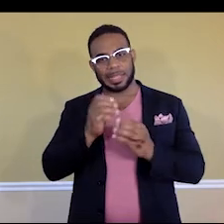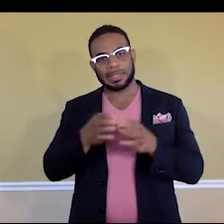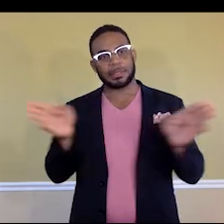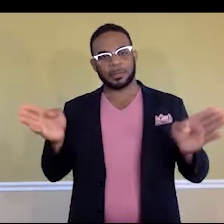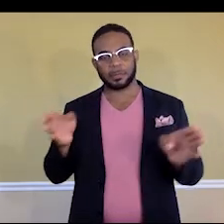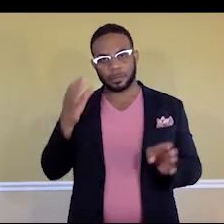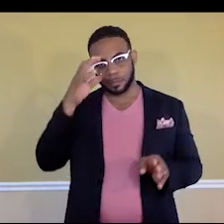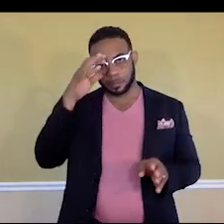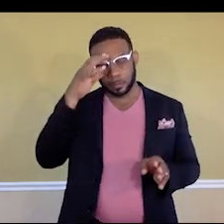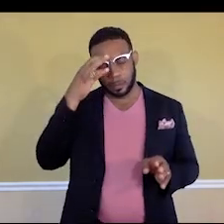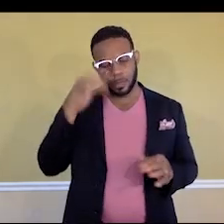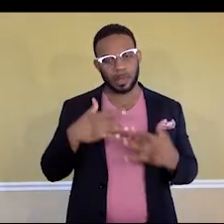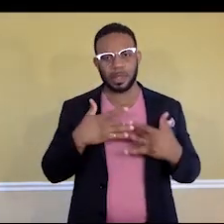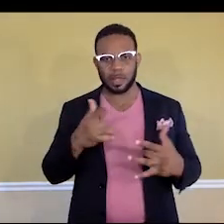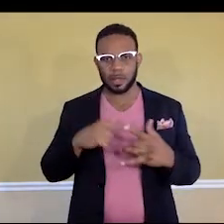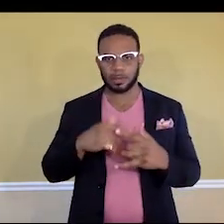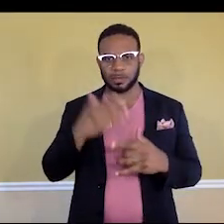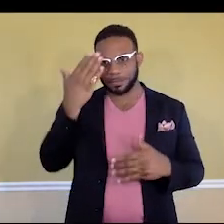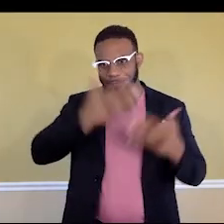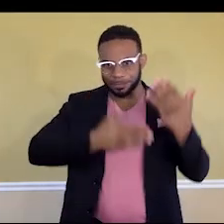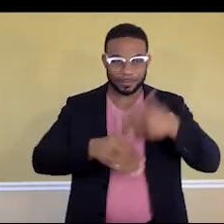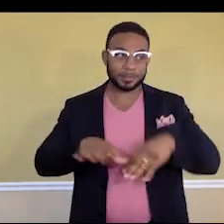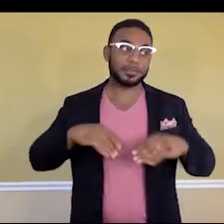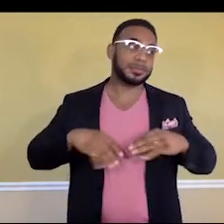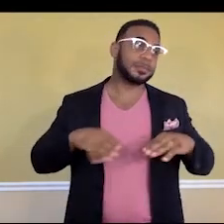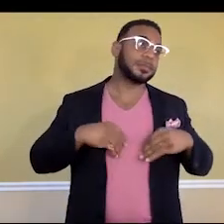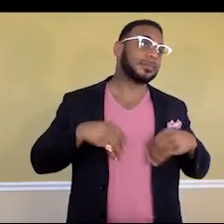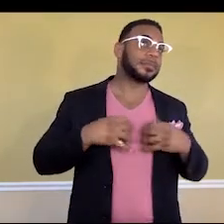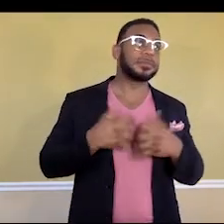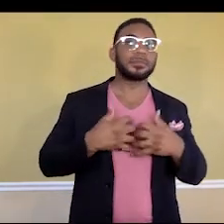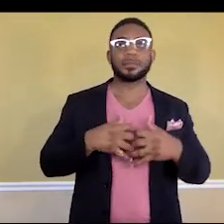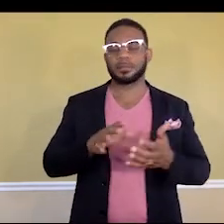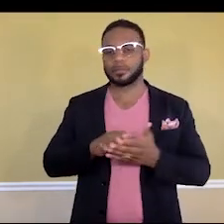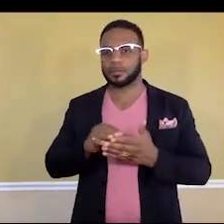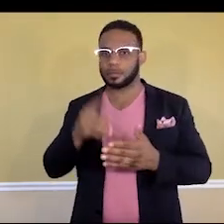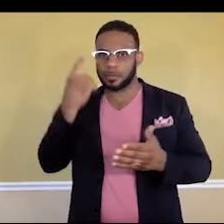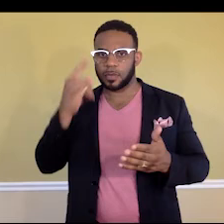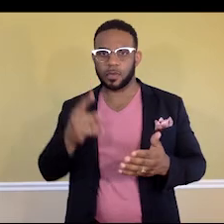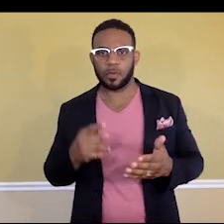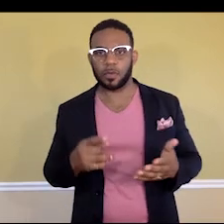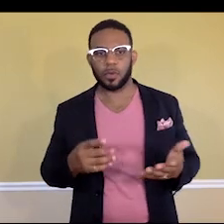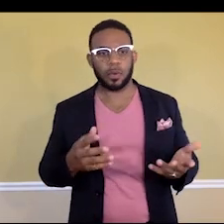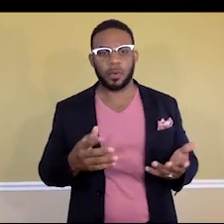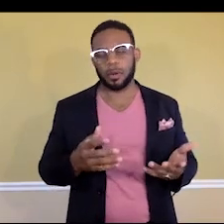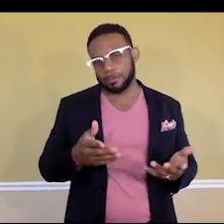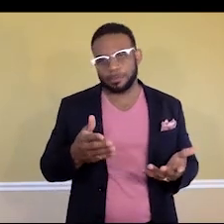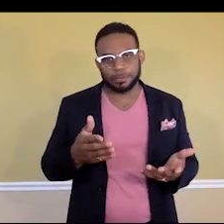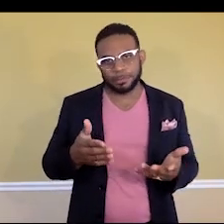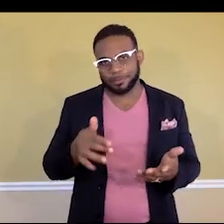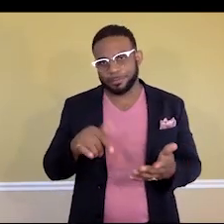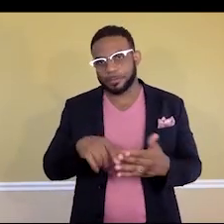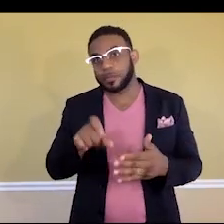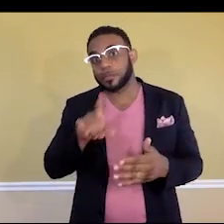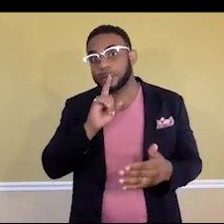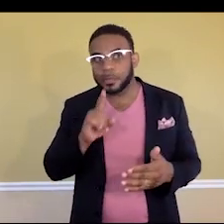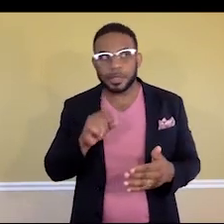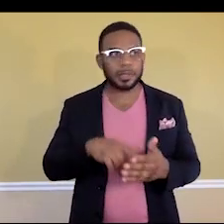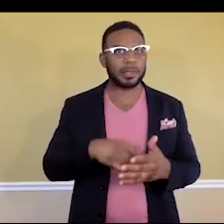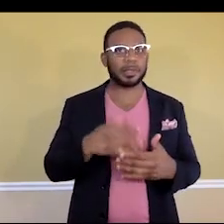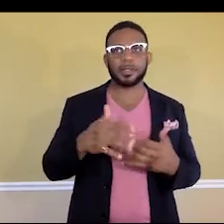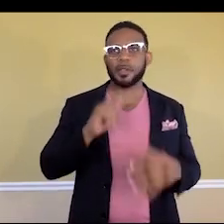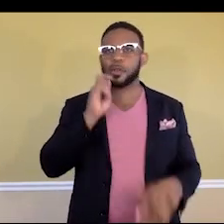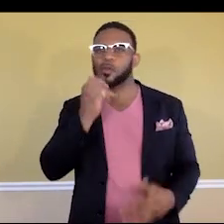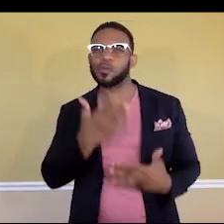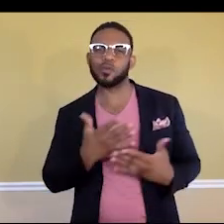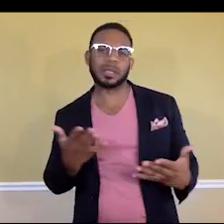general. We tend to blindly accept machine learning for, it's supposed to be this